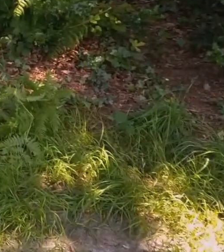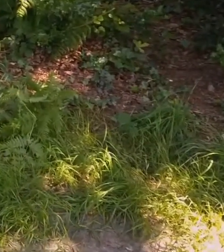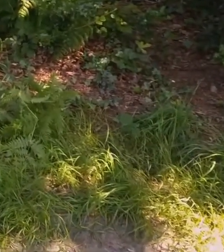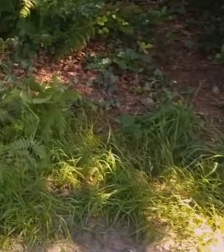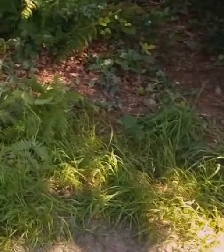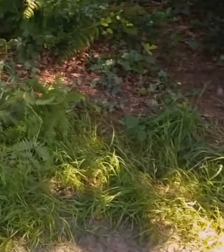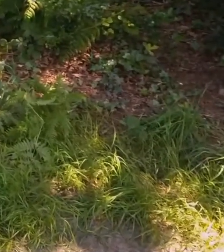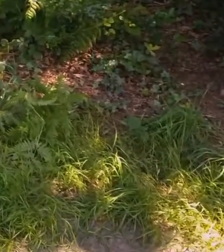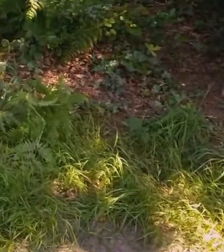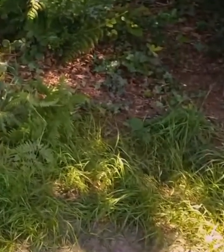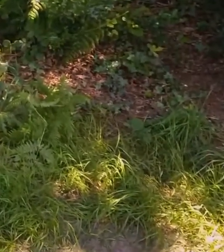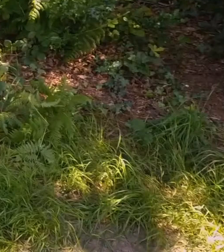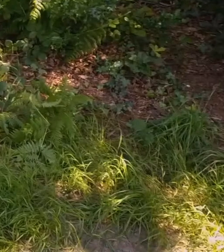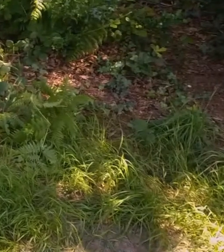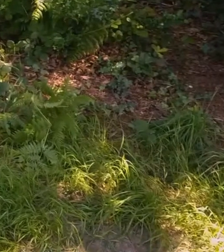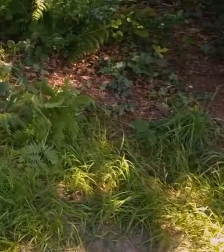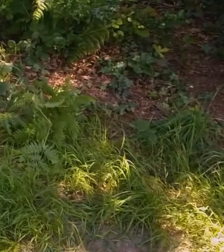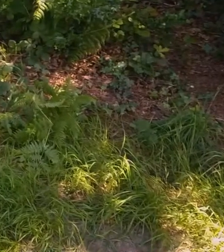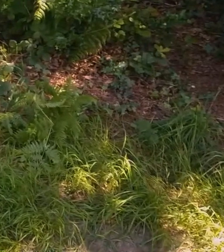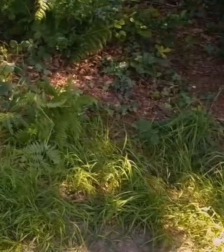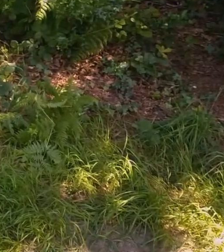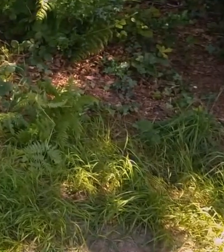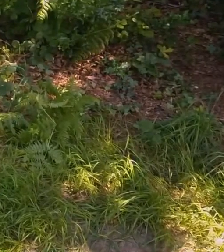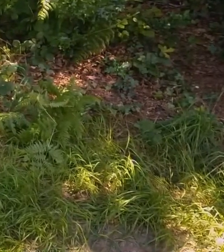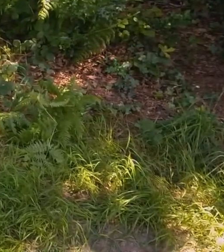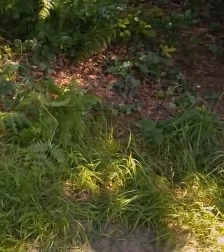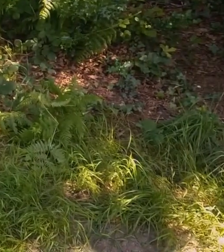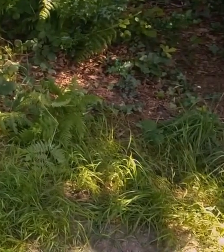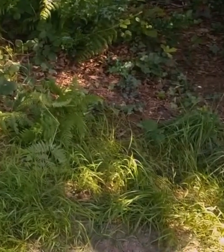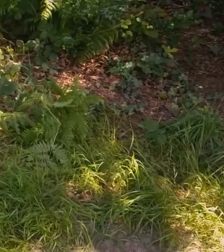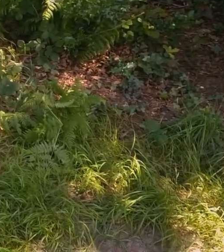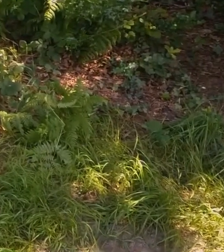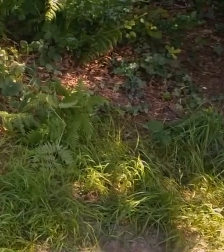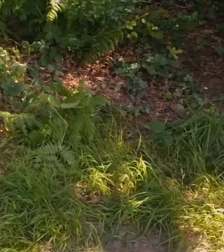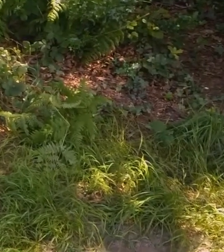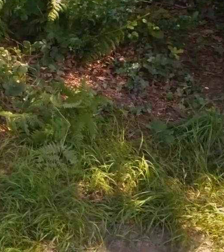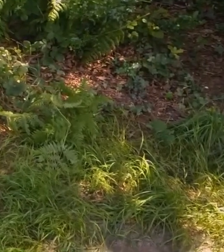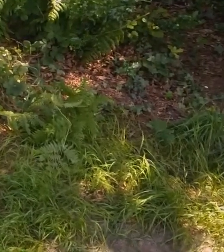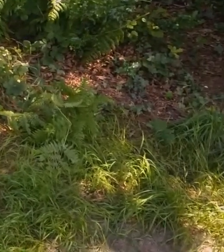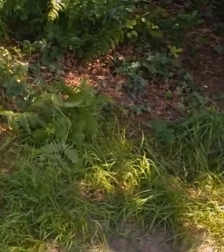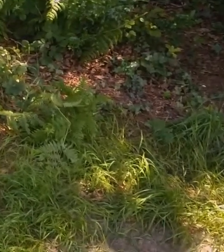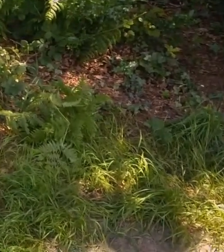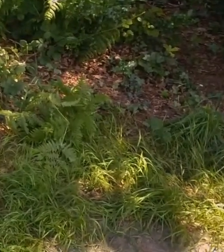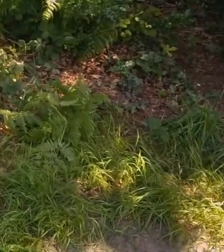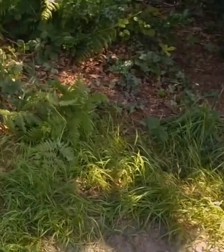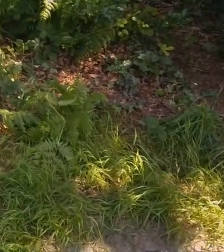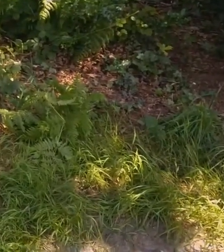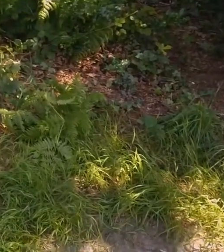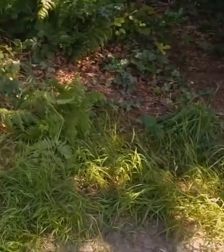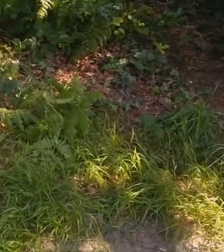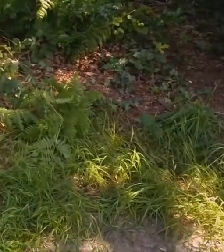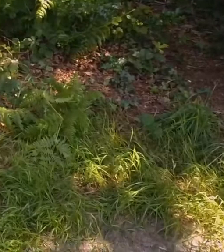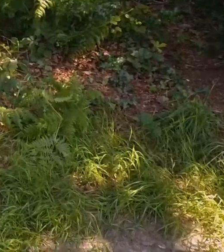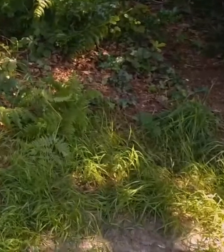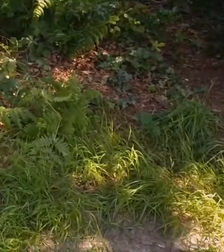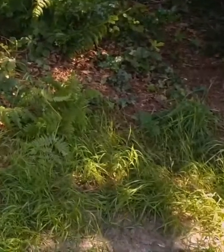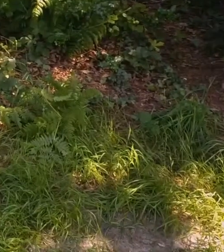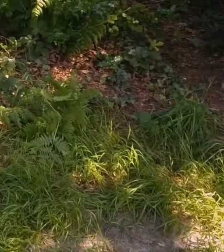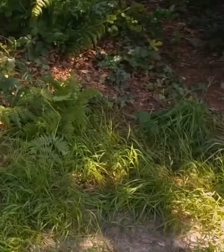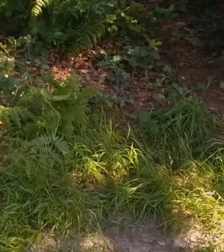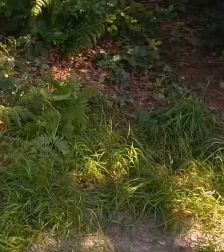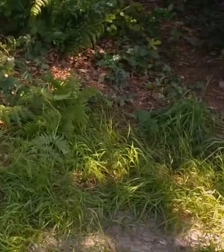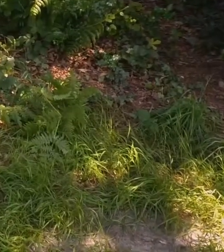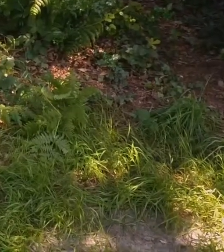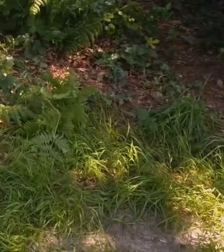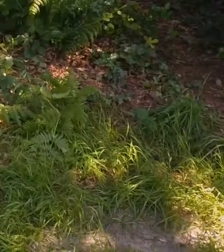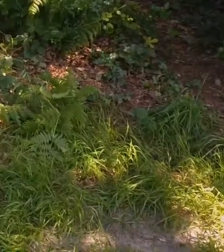to today. It was really heavy rain, it was dark, it was 10 o'clock at night, so you can imagine these woods were just pitch black by the